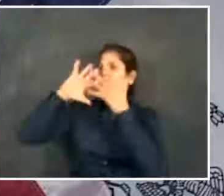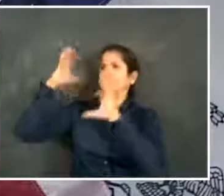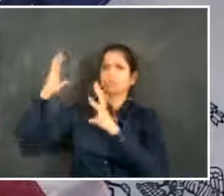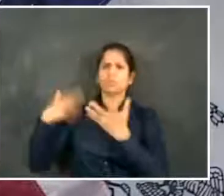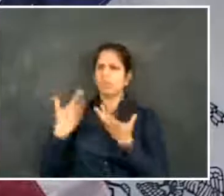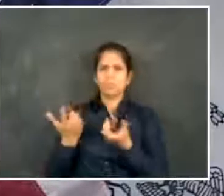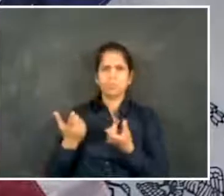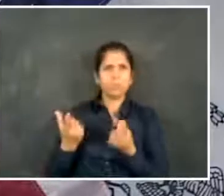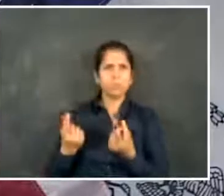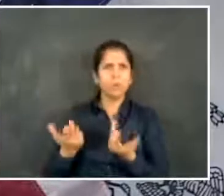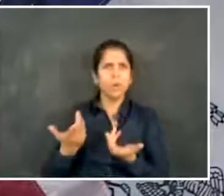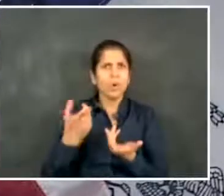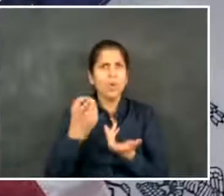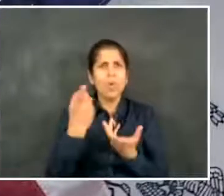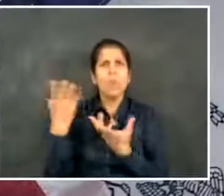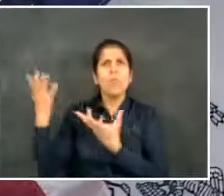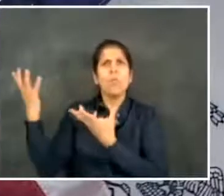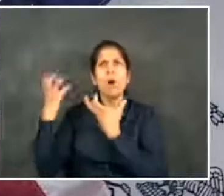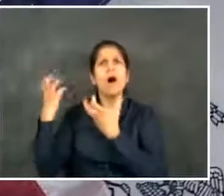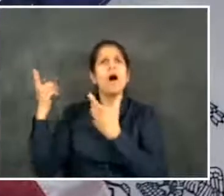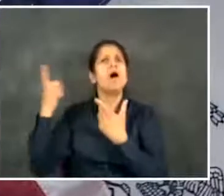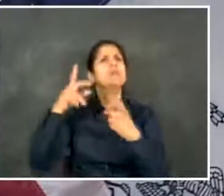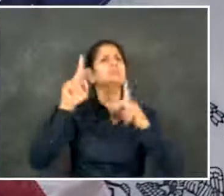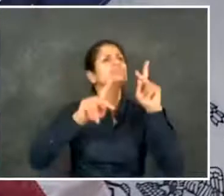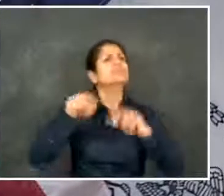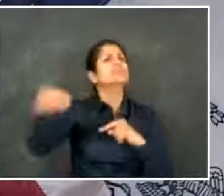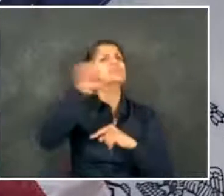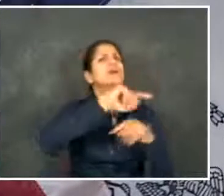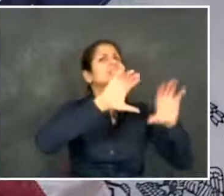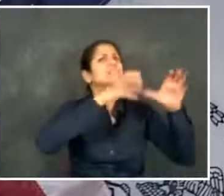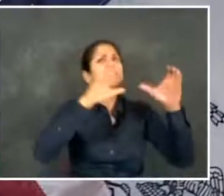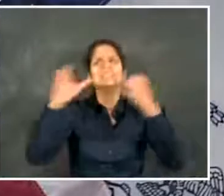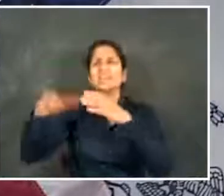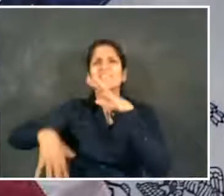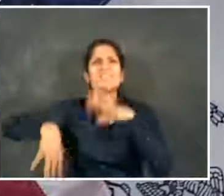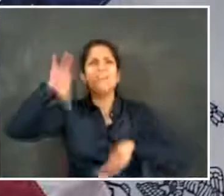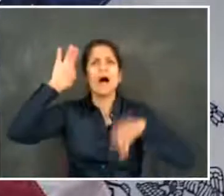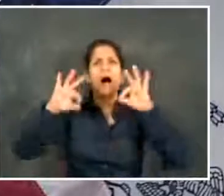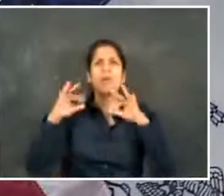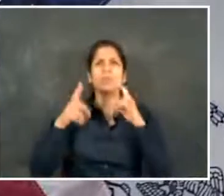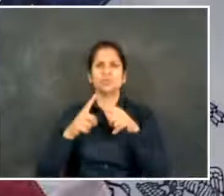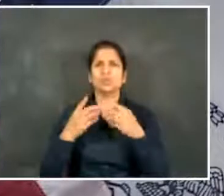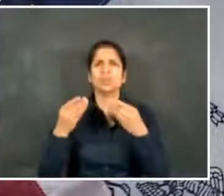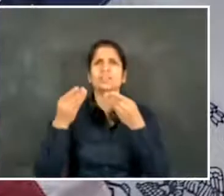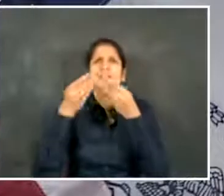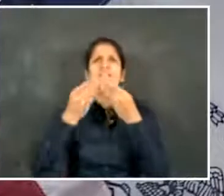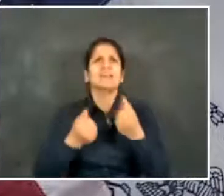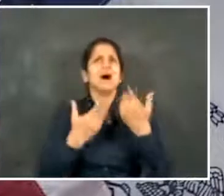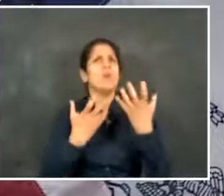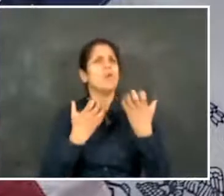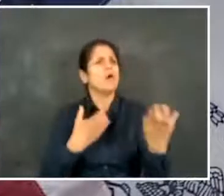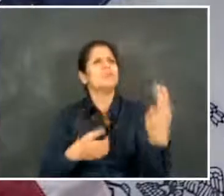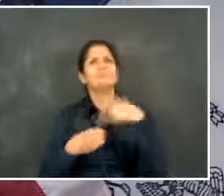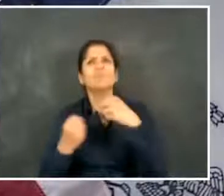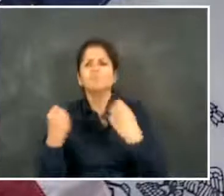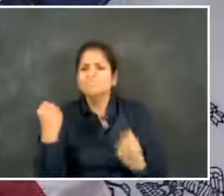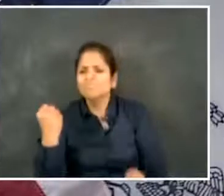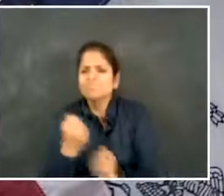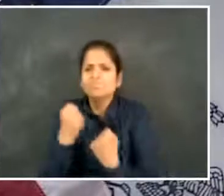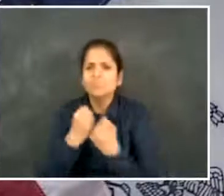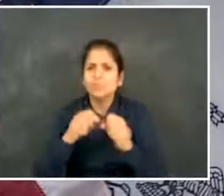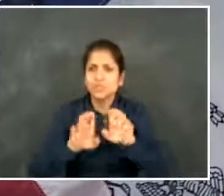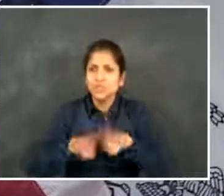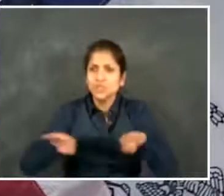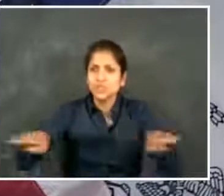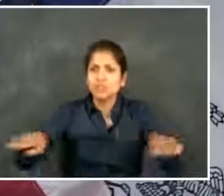innovative way to engage the youth who we're so concerned about having had their school year impacted, and now we're